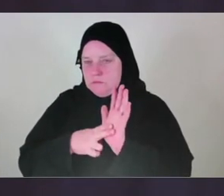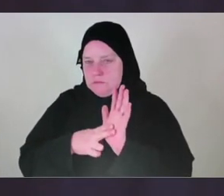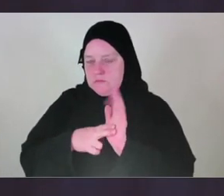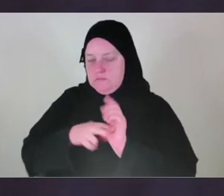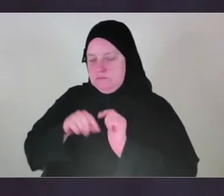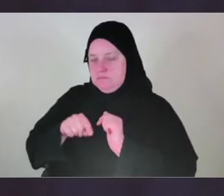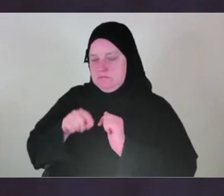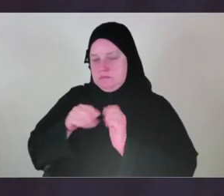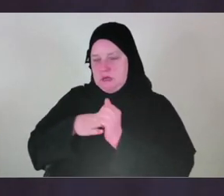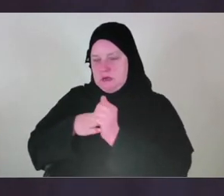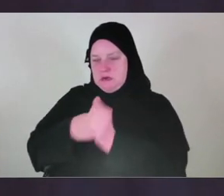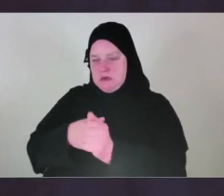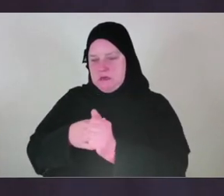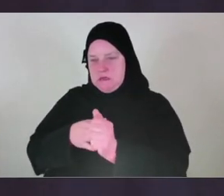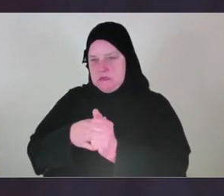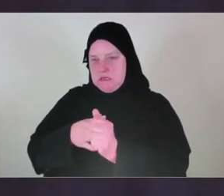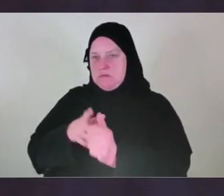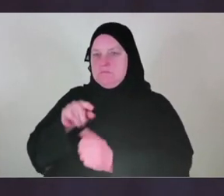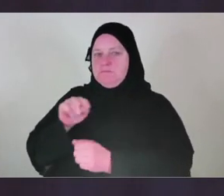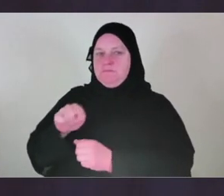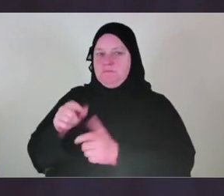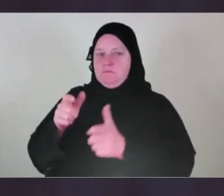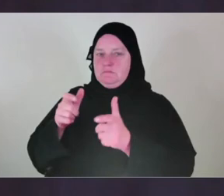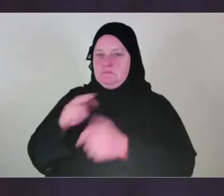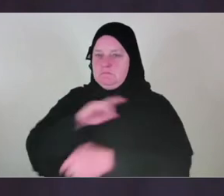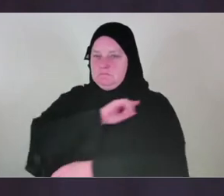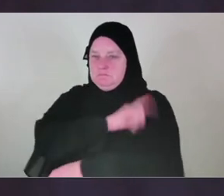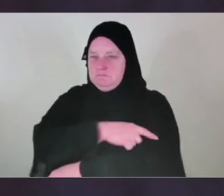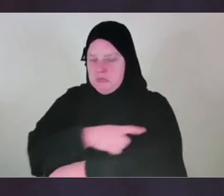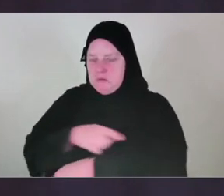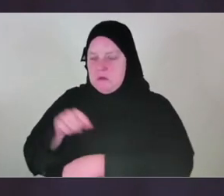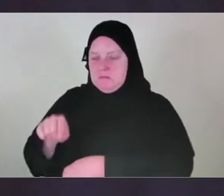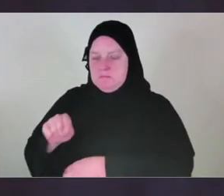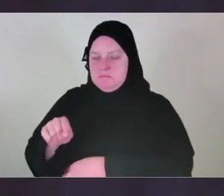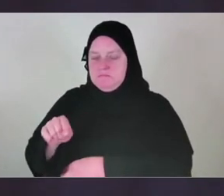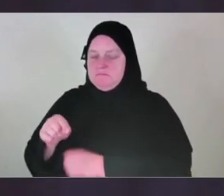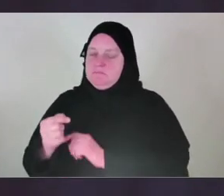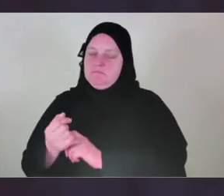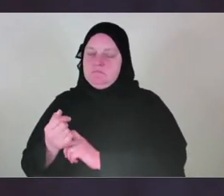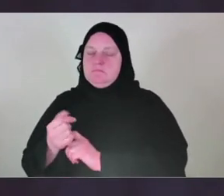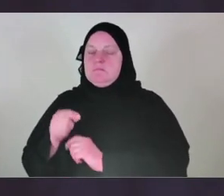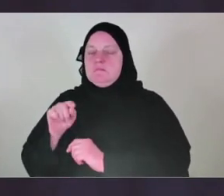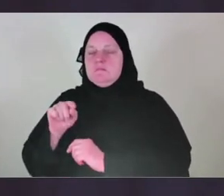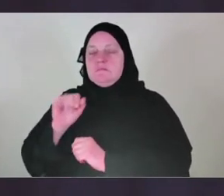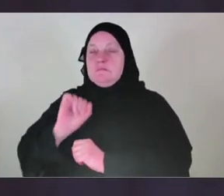There was Muhammad al-Amin, they called him.